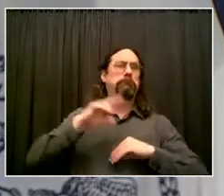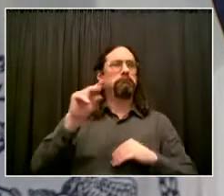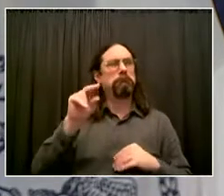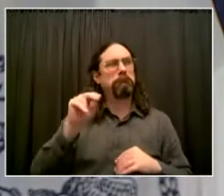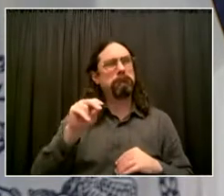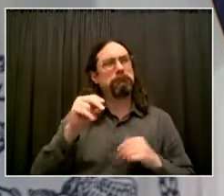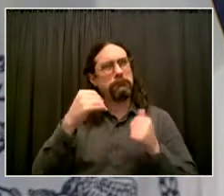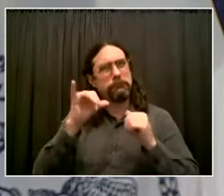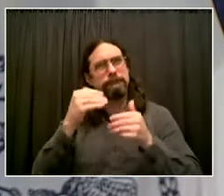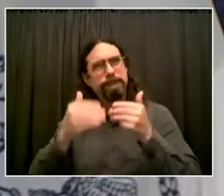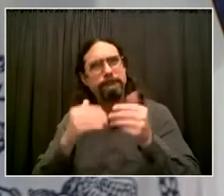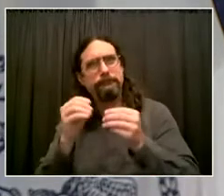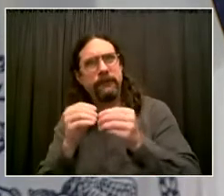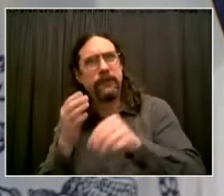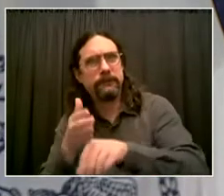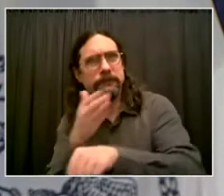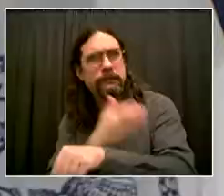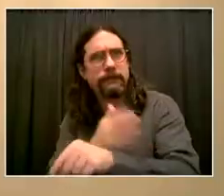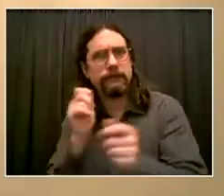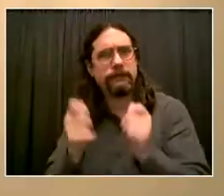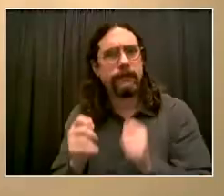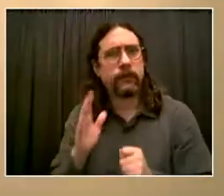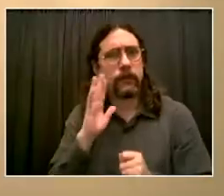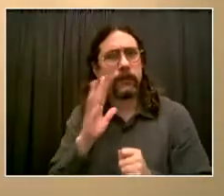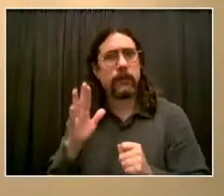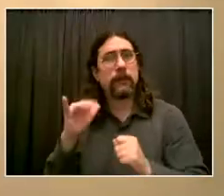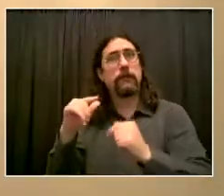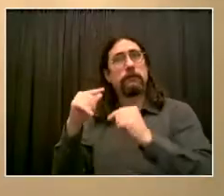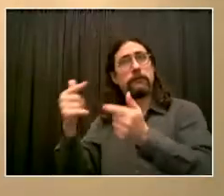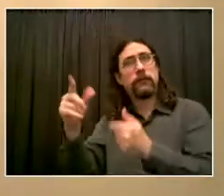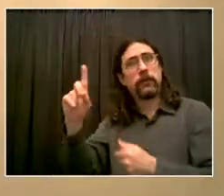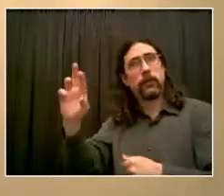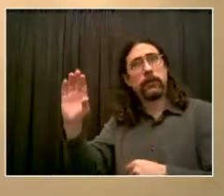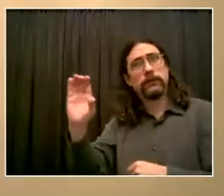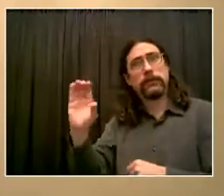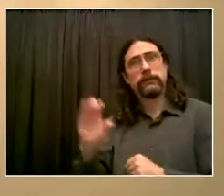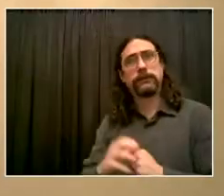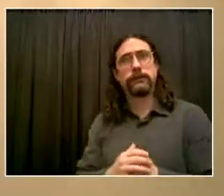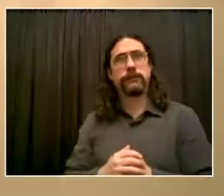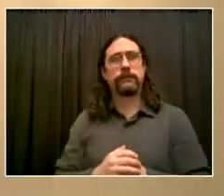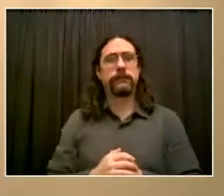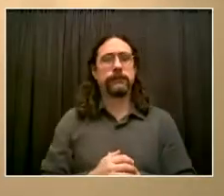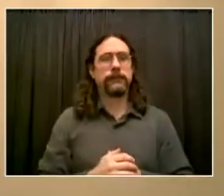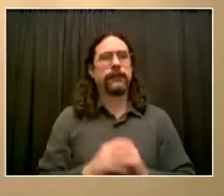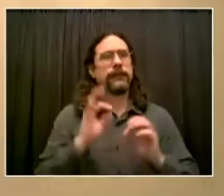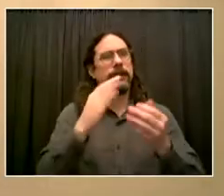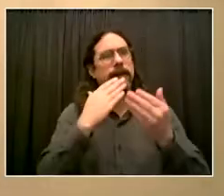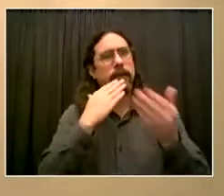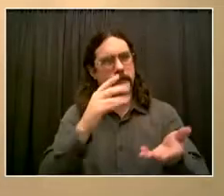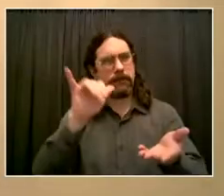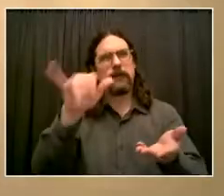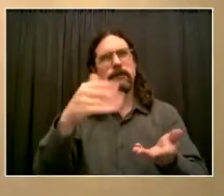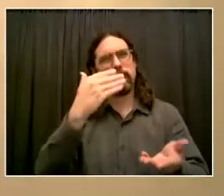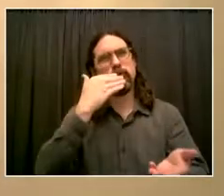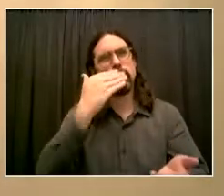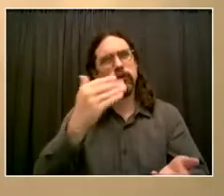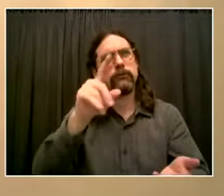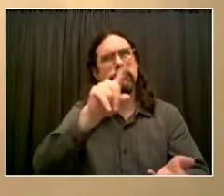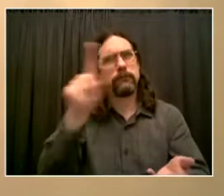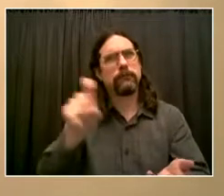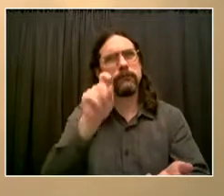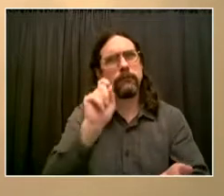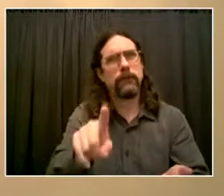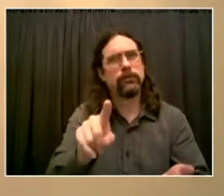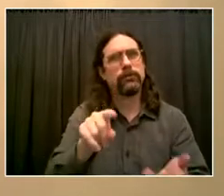Yes, thank you, Mr. Mayor, and thanks, Juliette, for this important question. Our goal is indeed for today to be a better experience